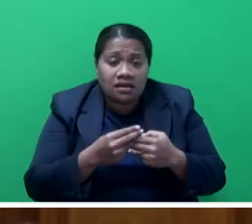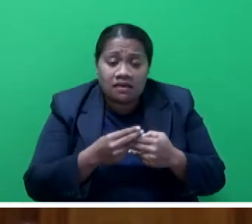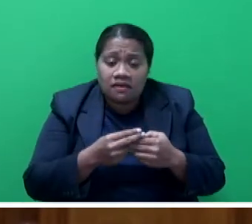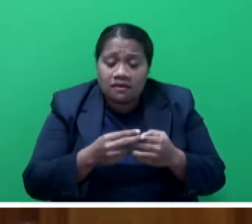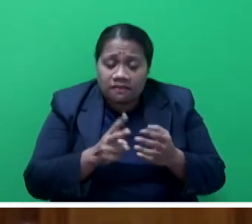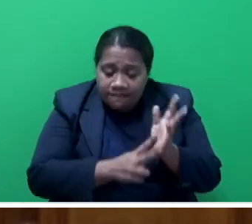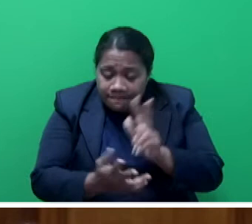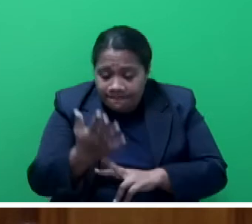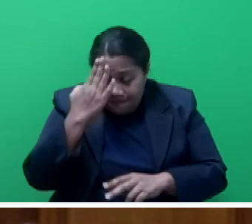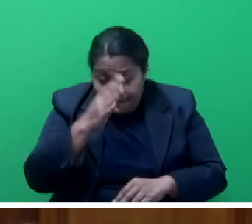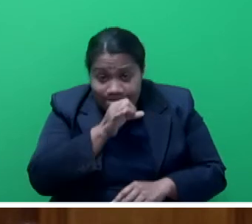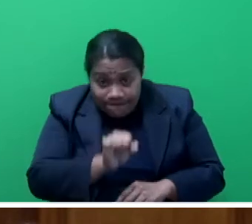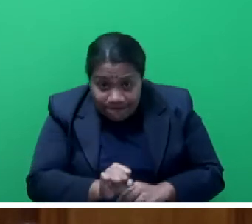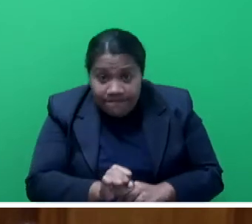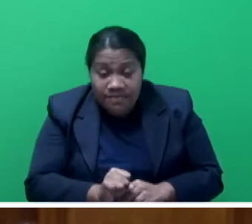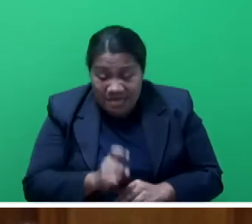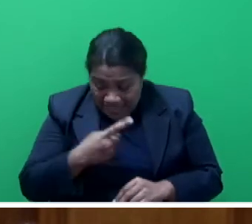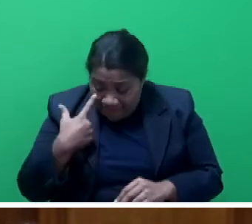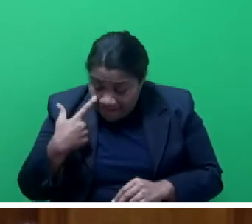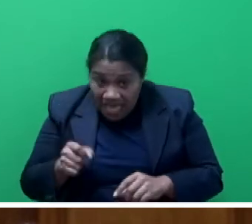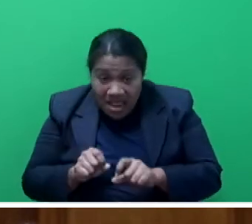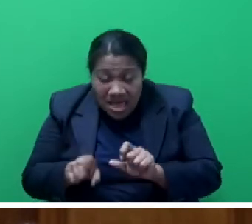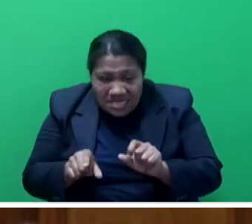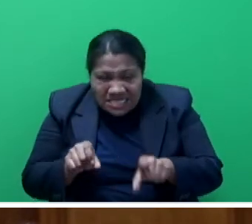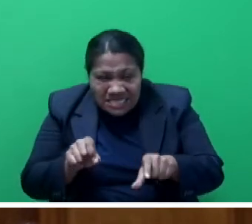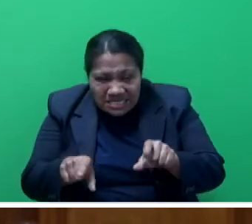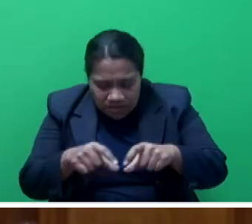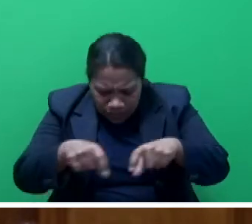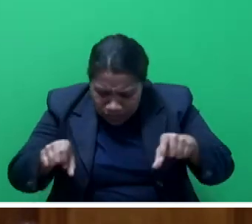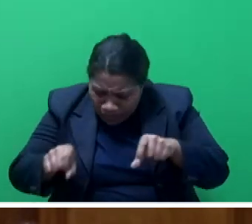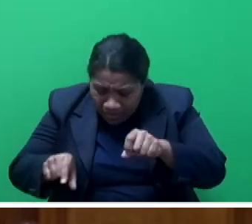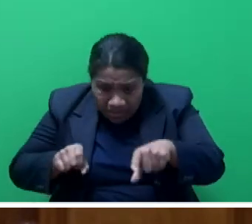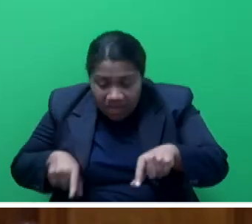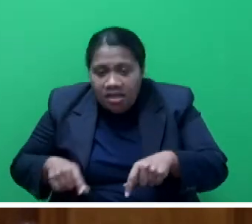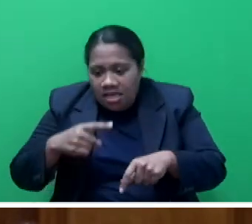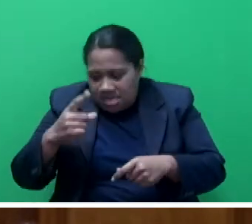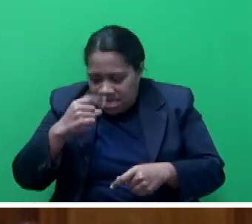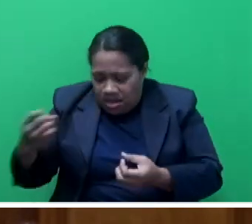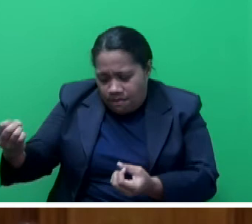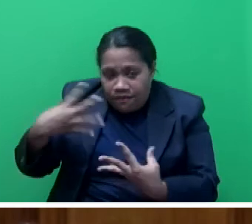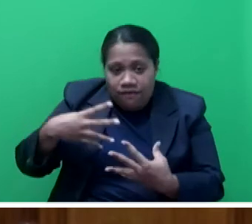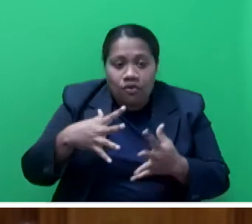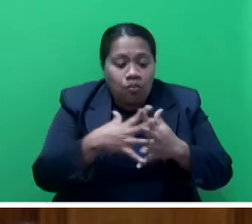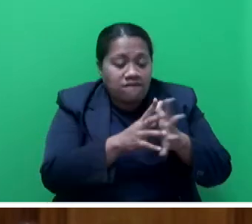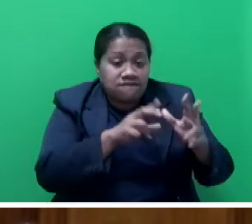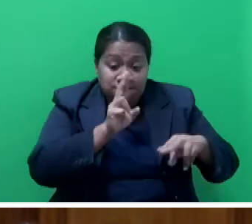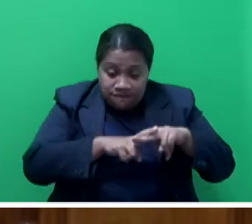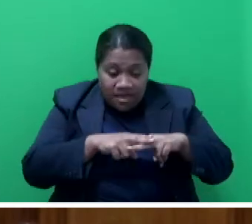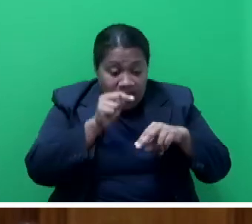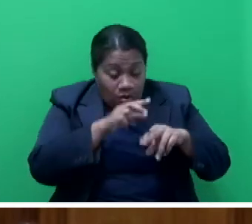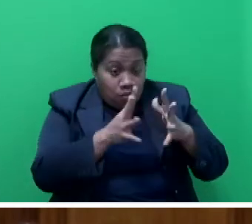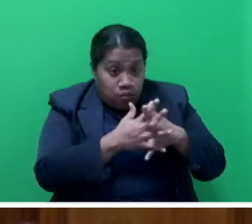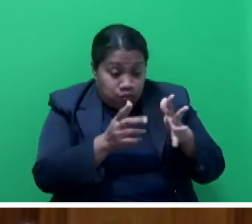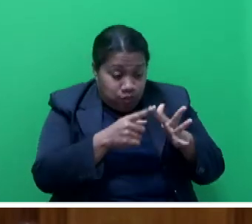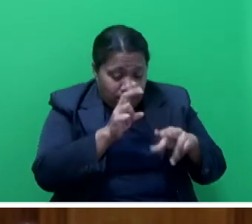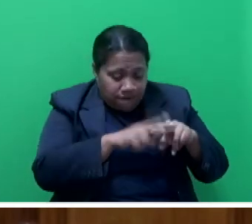in each of the villages. So if they do find leaks, WEF can be informed quickly so that they can try to address that. And also